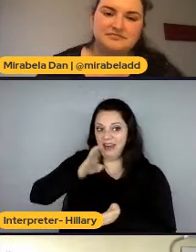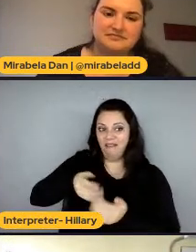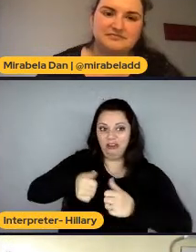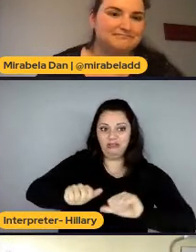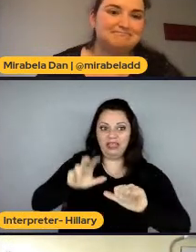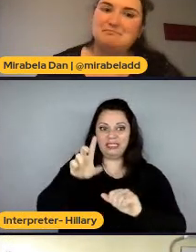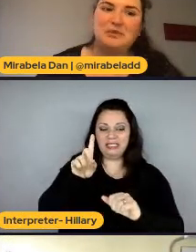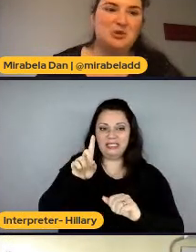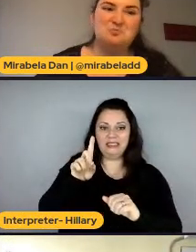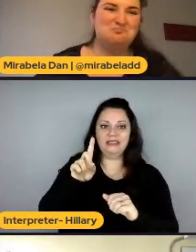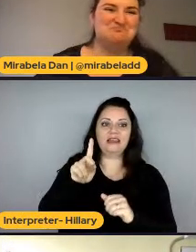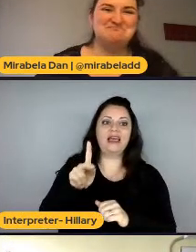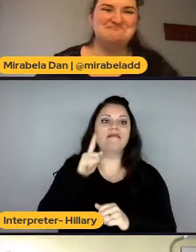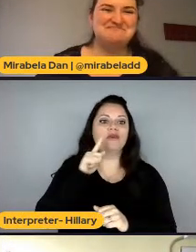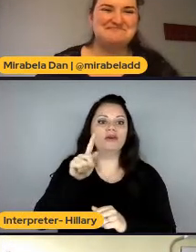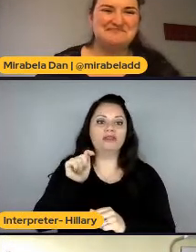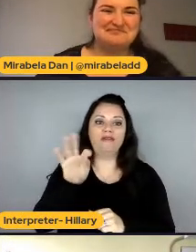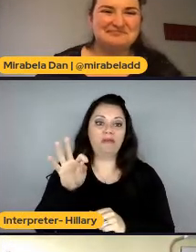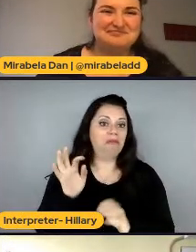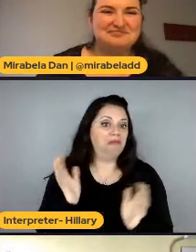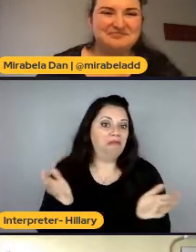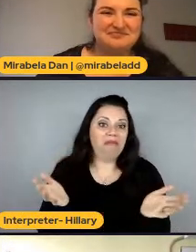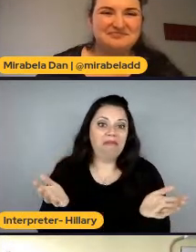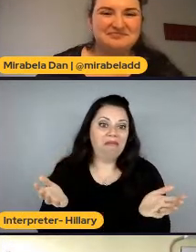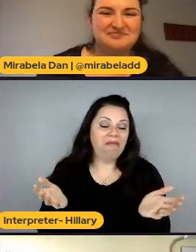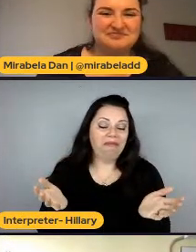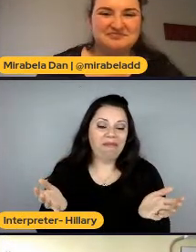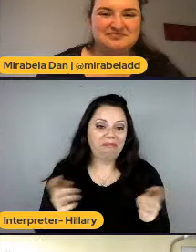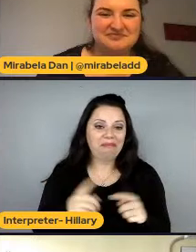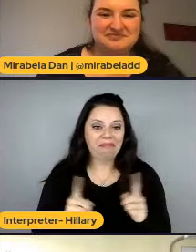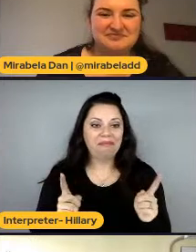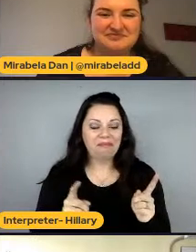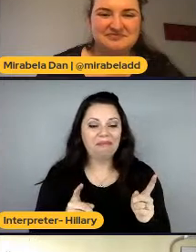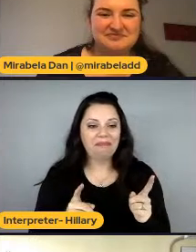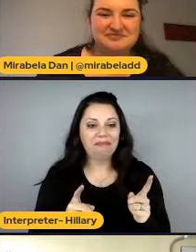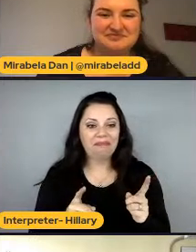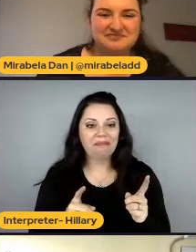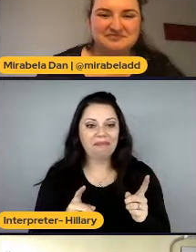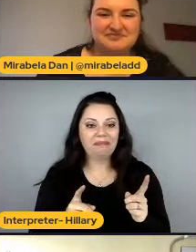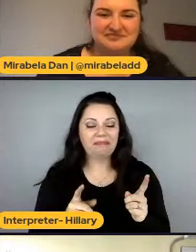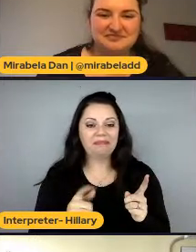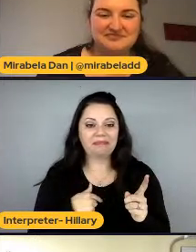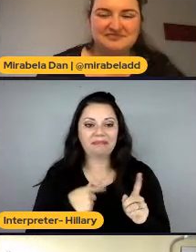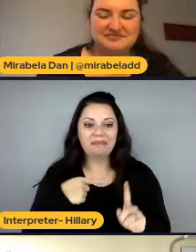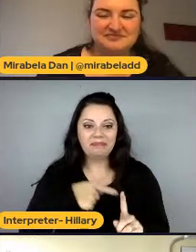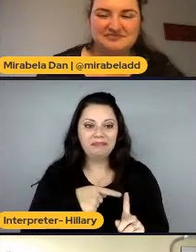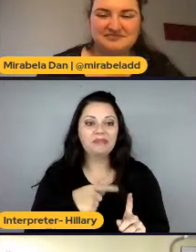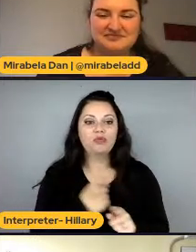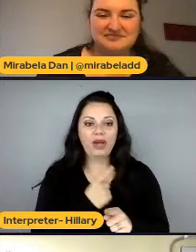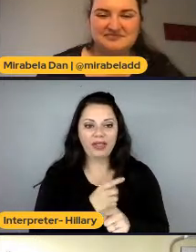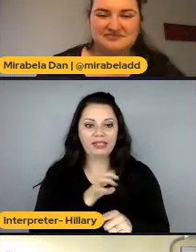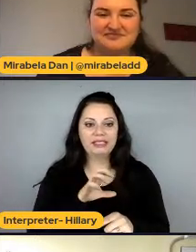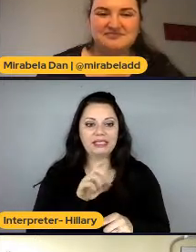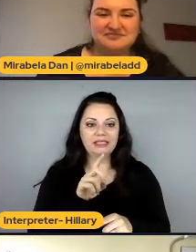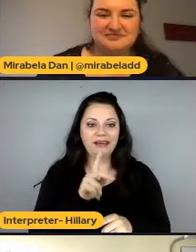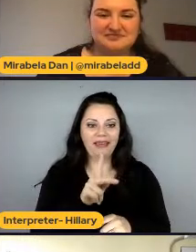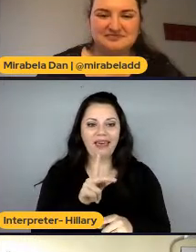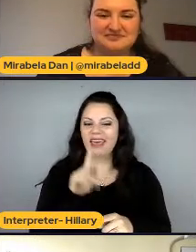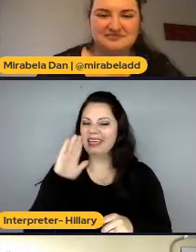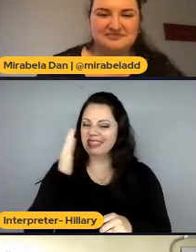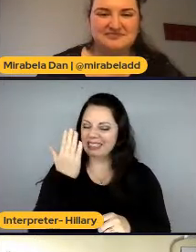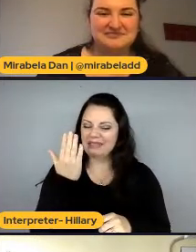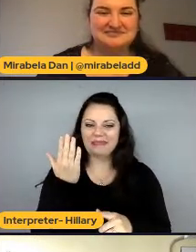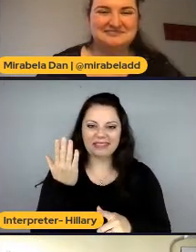CDK for Terraform. And yeah, I really love Terraform. I really love CDK. It just seems a